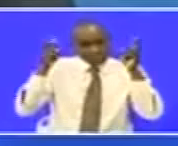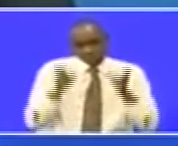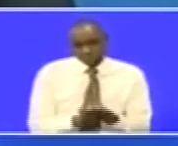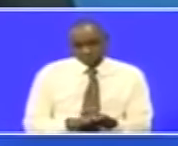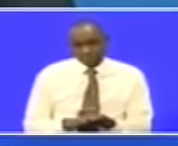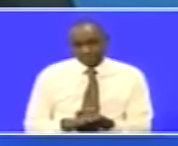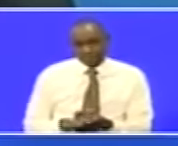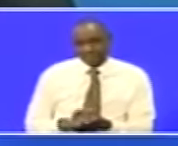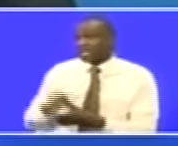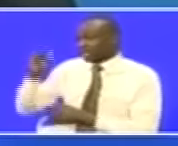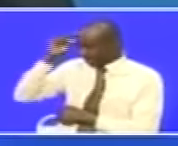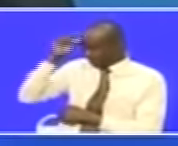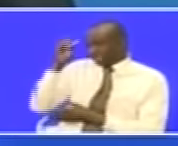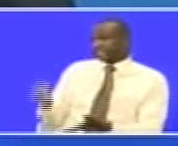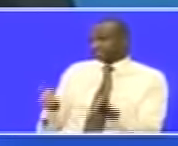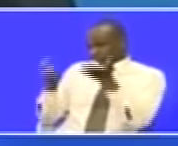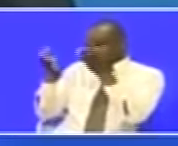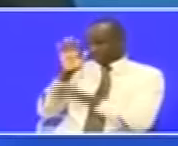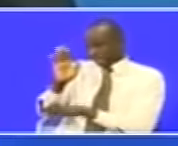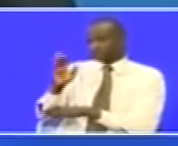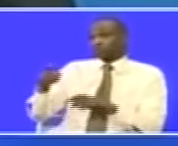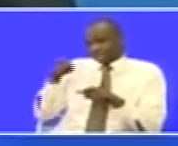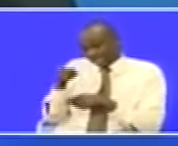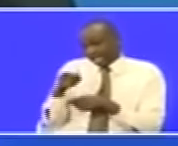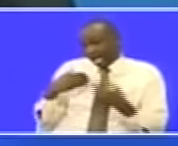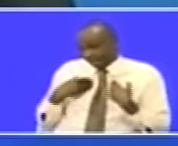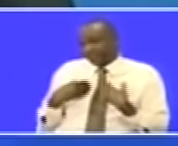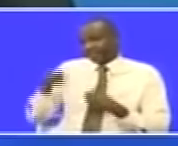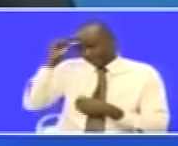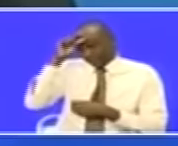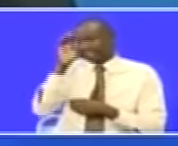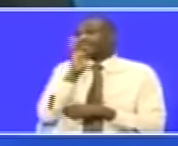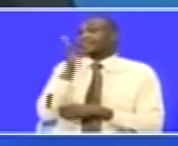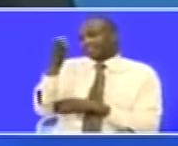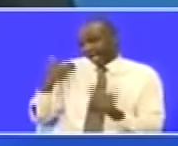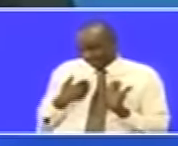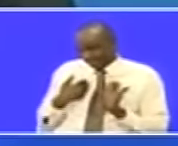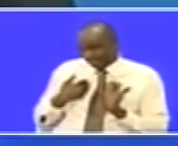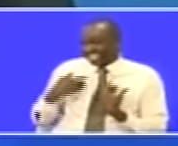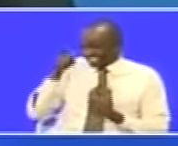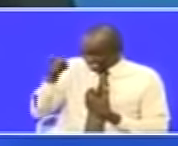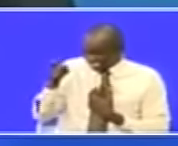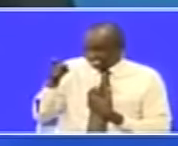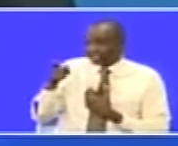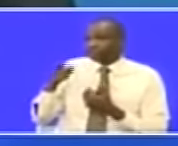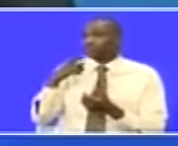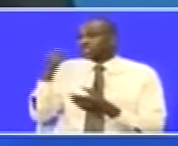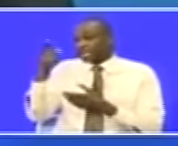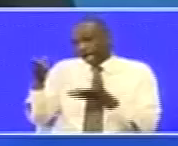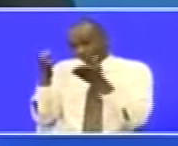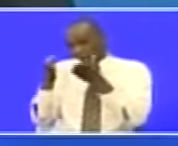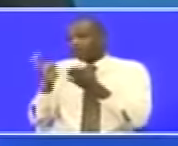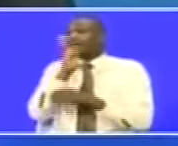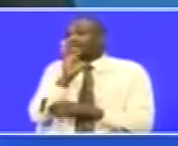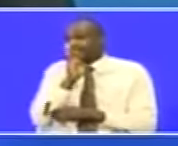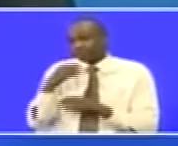This government has increased its lending, so you have excess government debt, which then squeezes what you call available credit